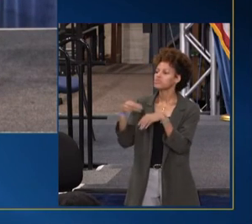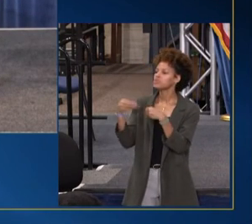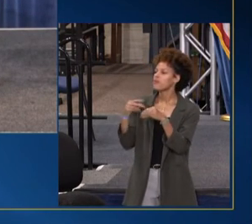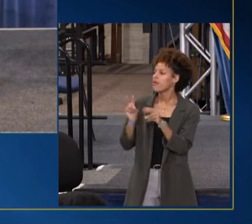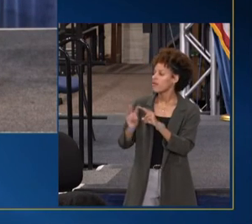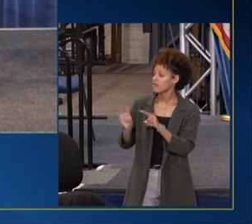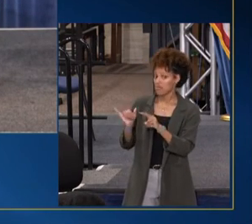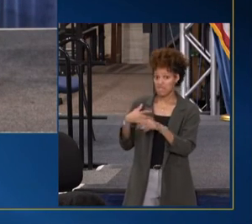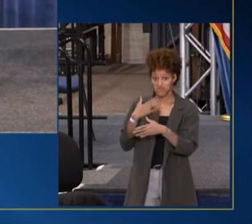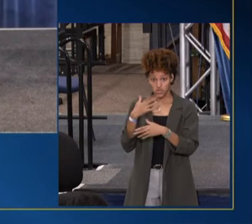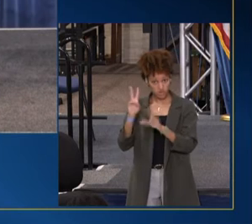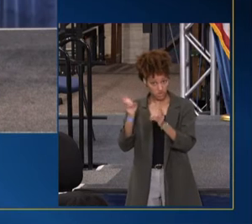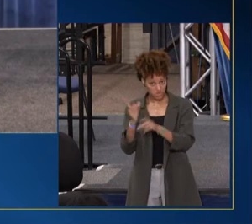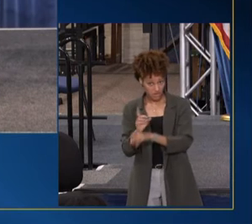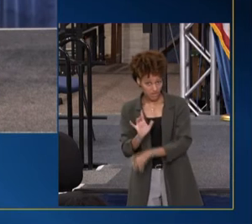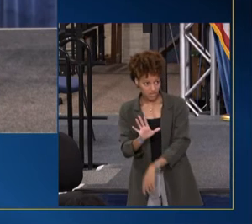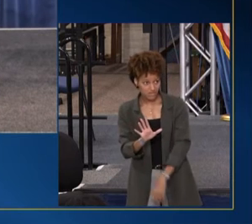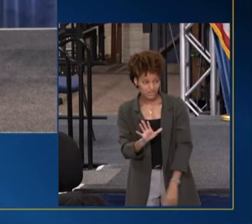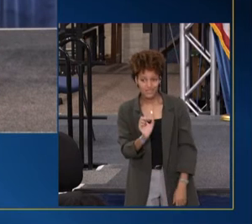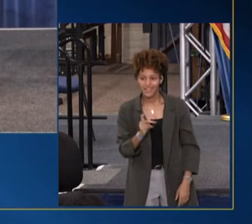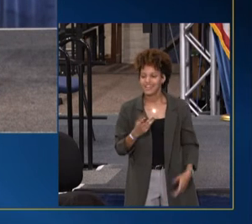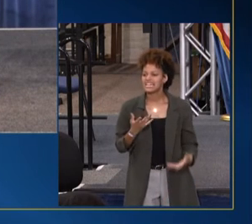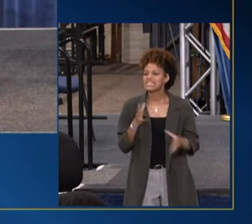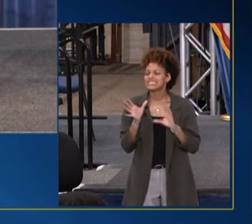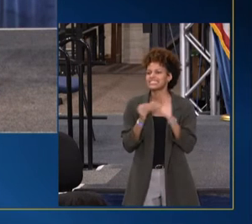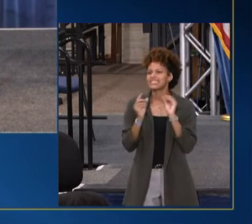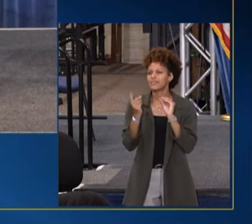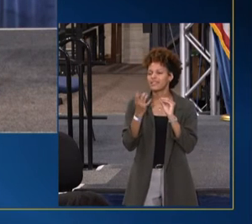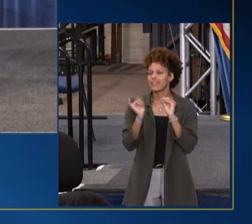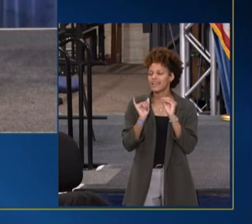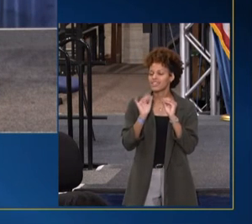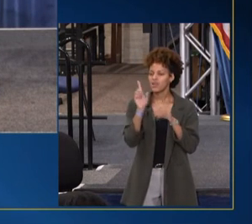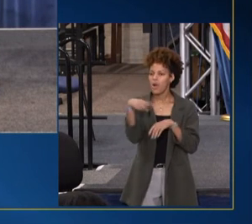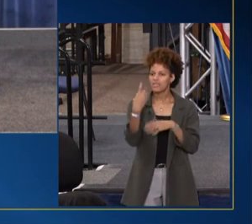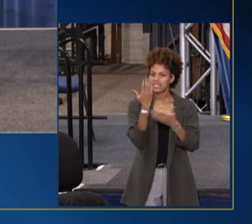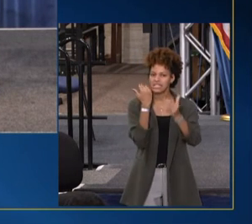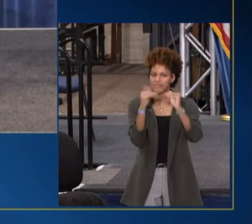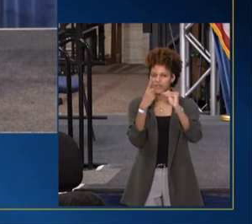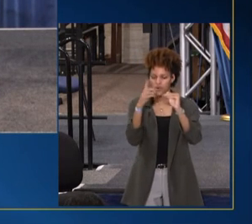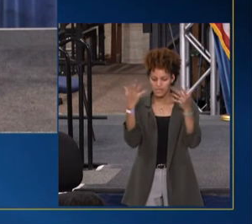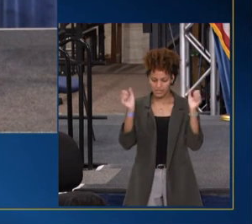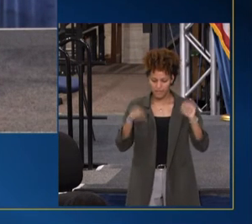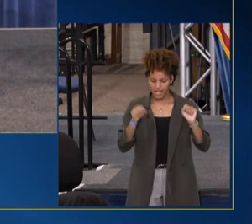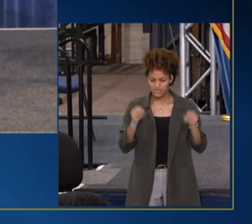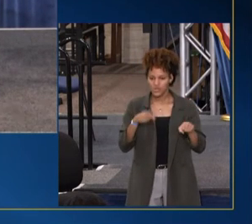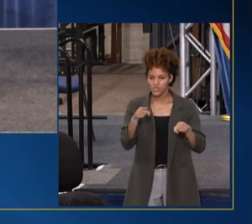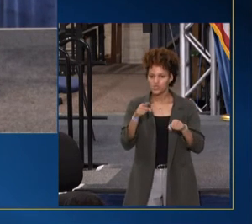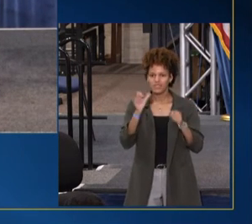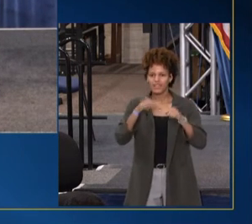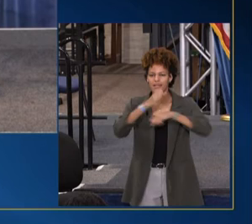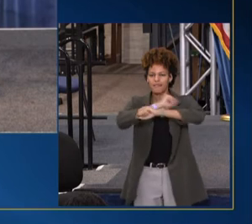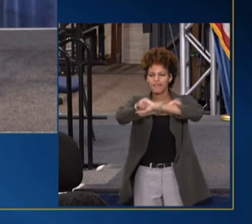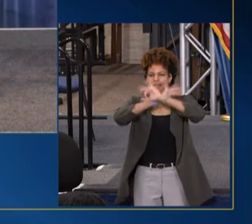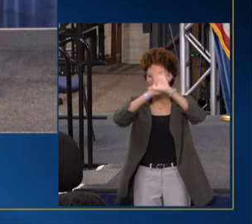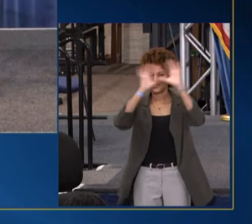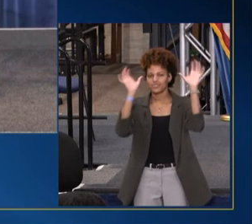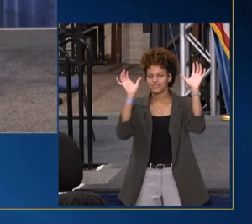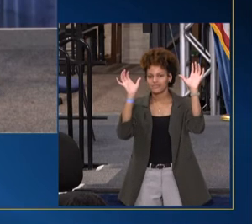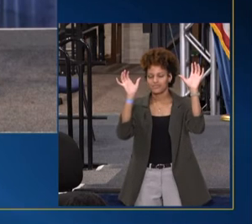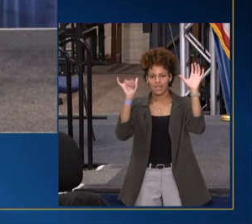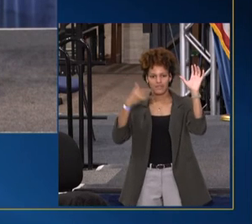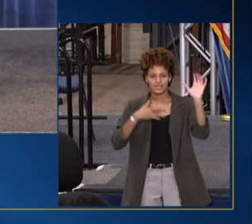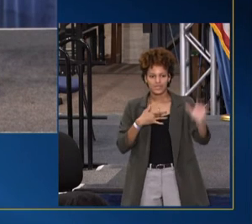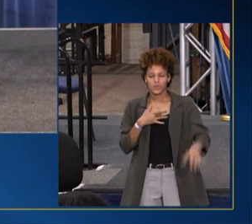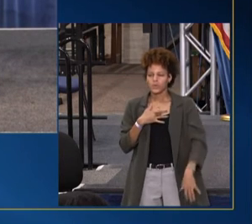have good quotes, okay? But it said something like, the only limit to what's possible is what you can imagine. And that